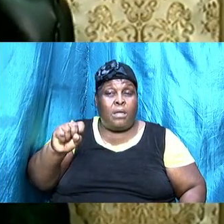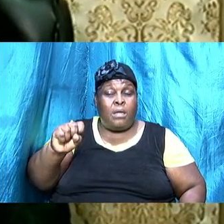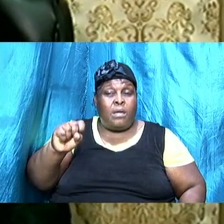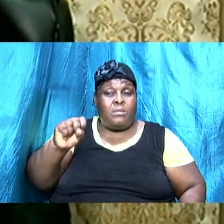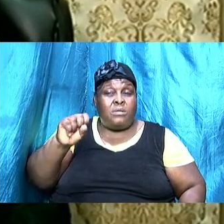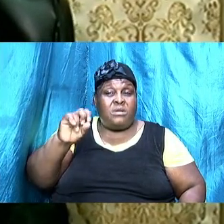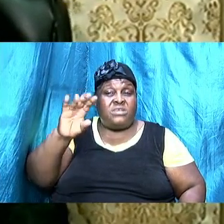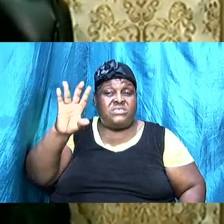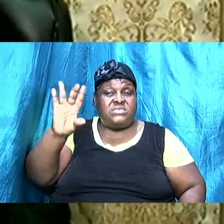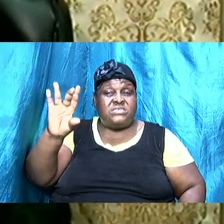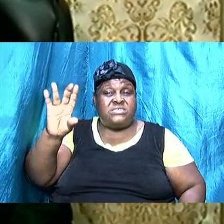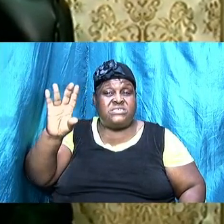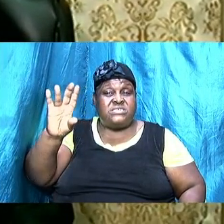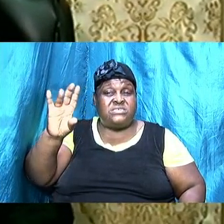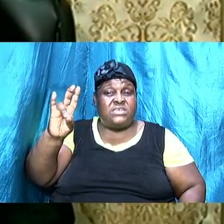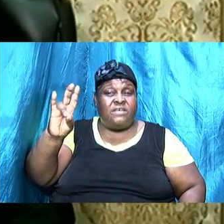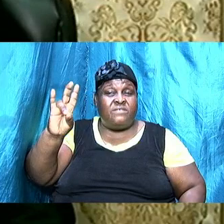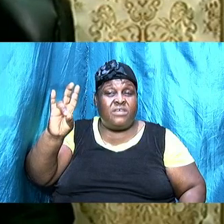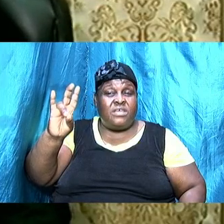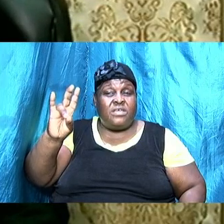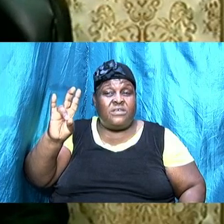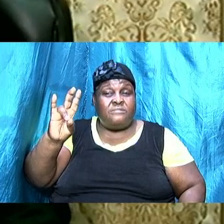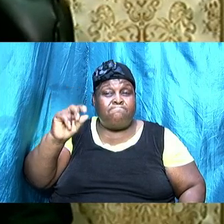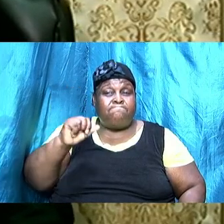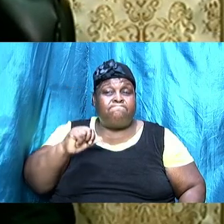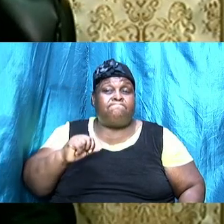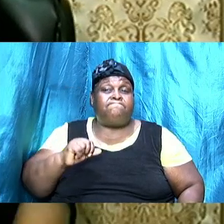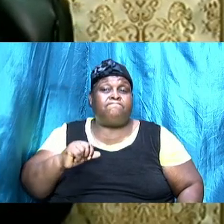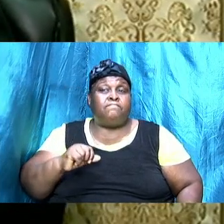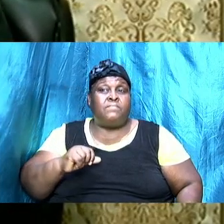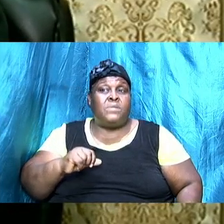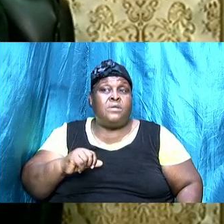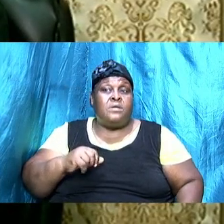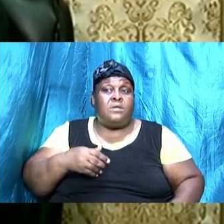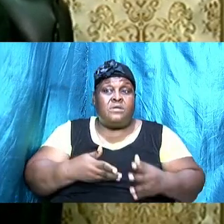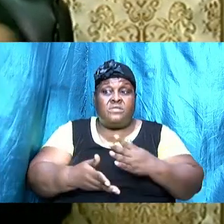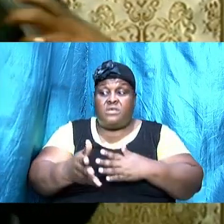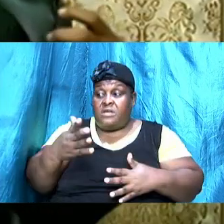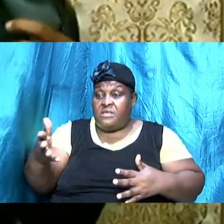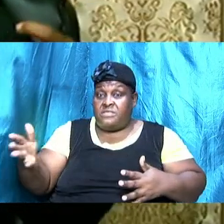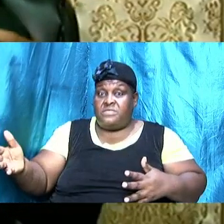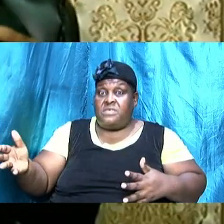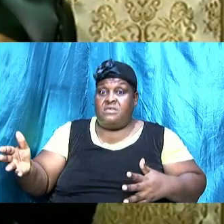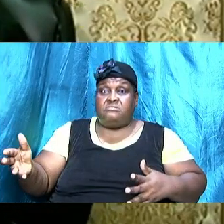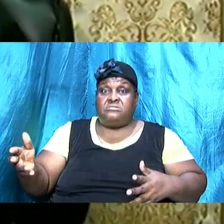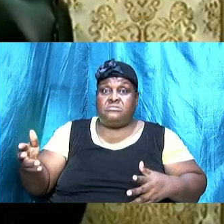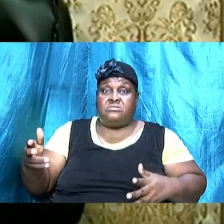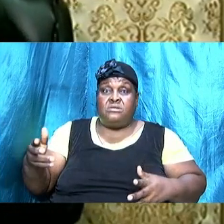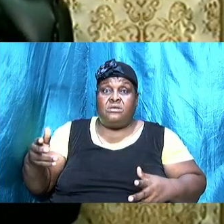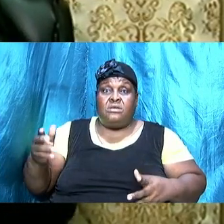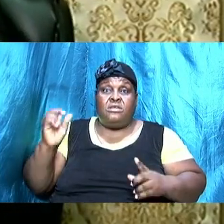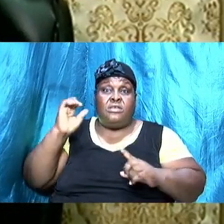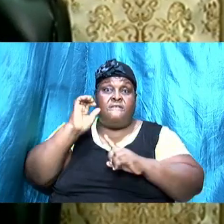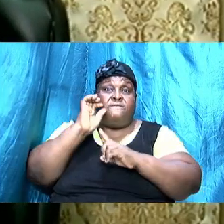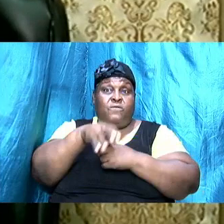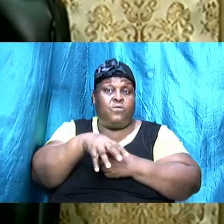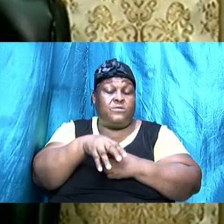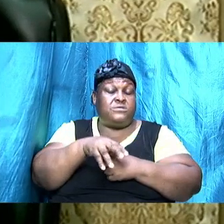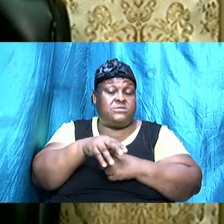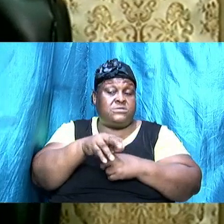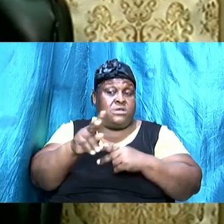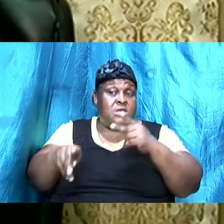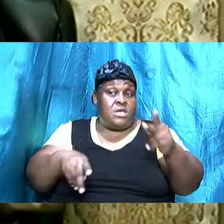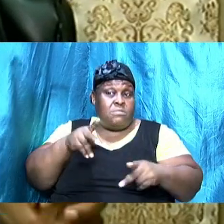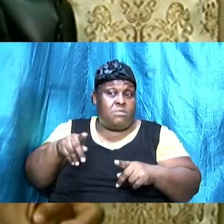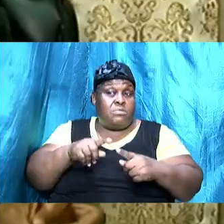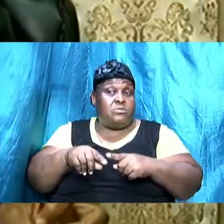literally push people to a limit and requires a stepping back so that things can cool